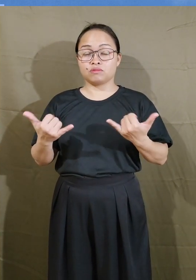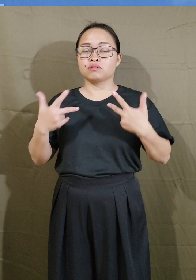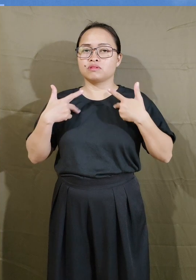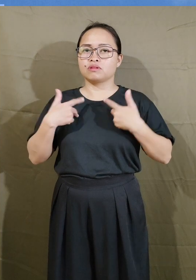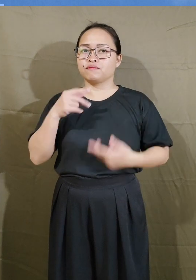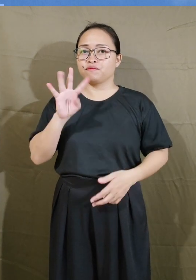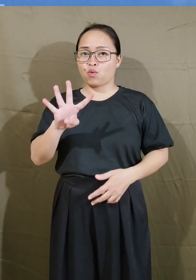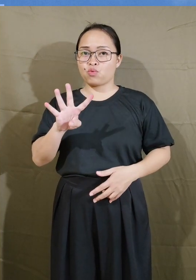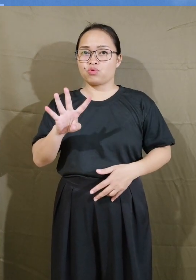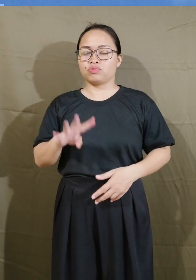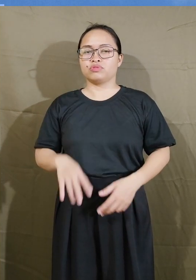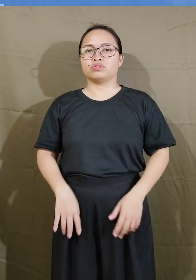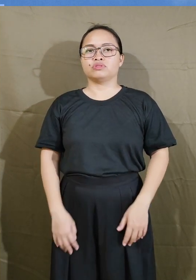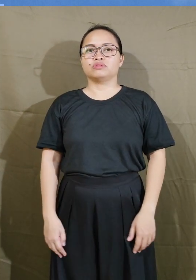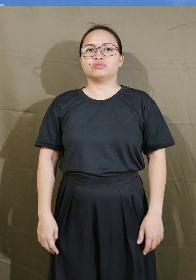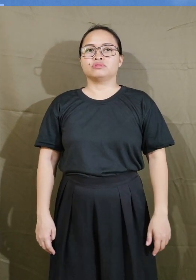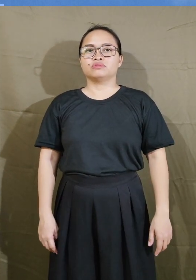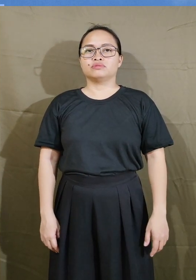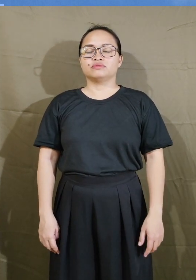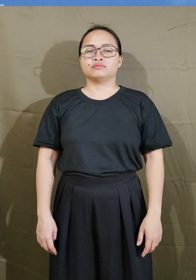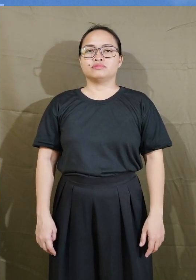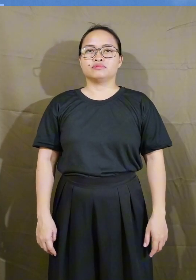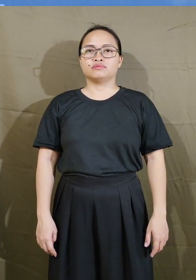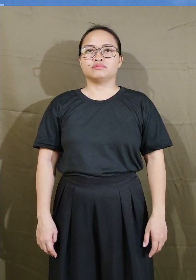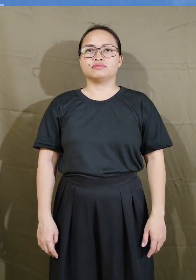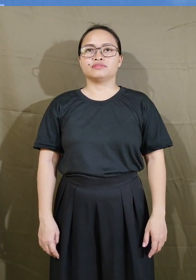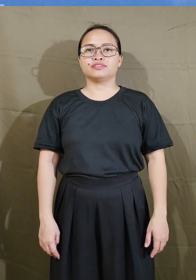Now we get 4.